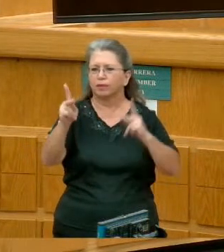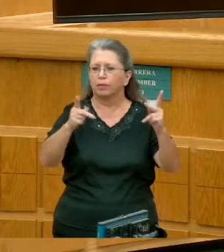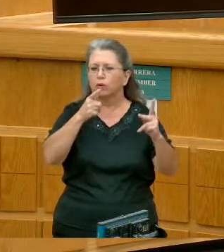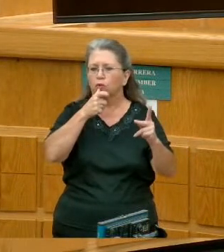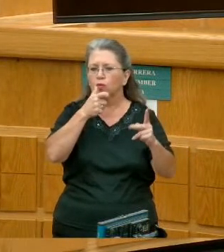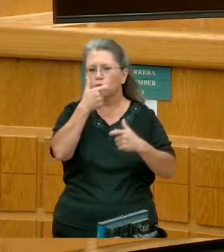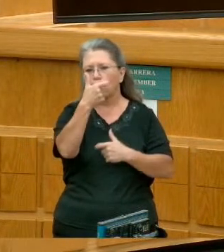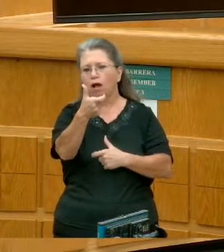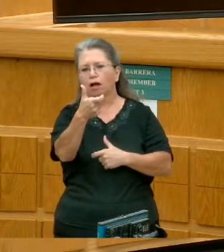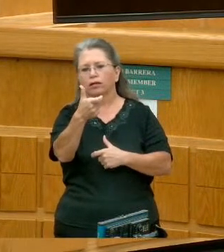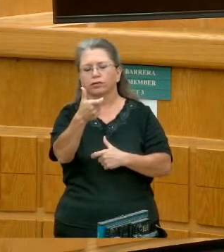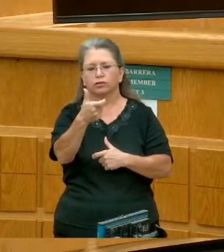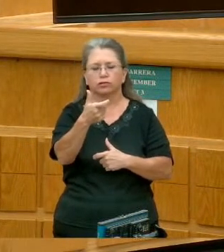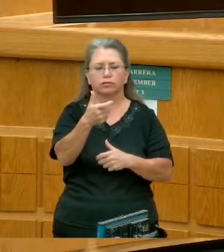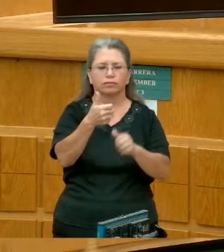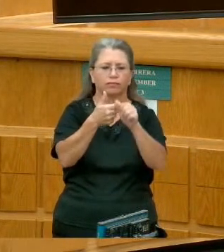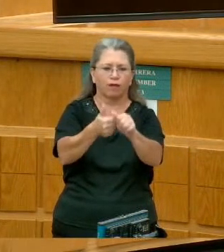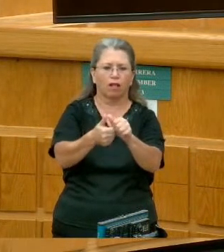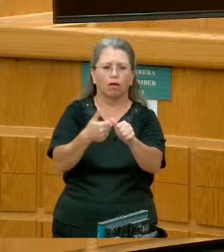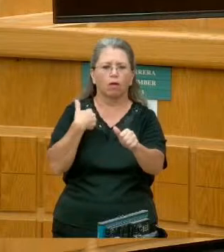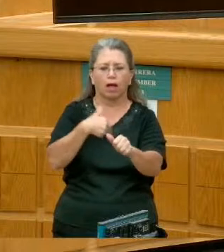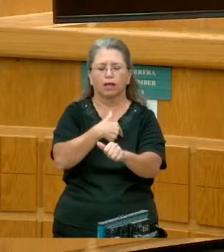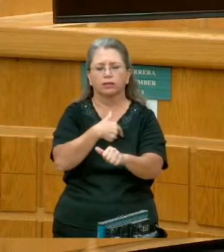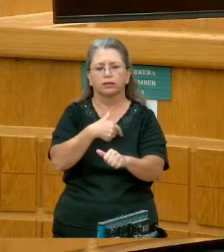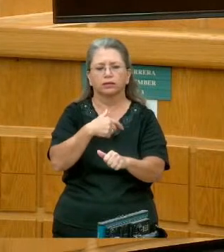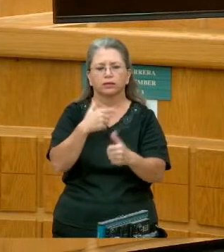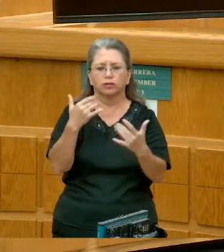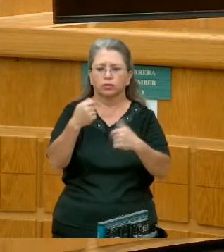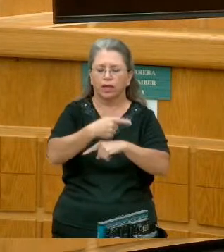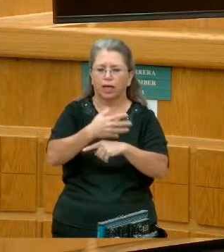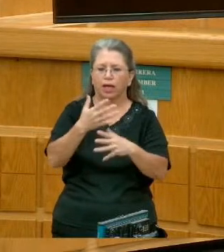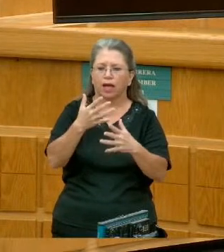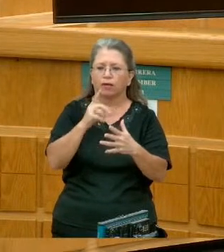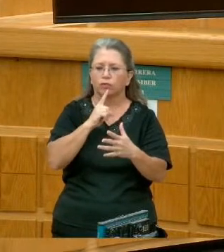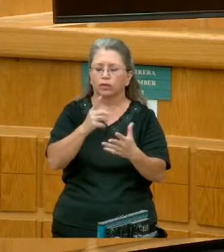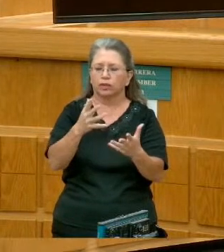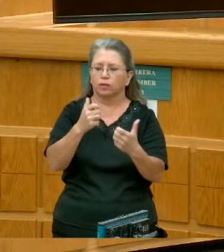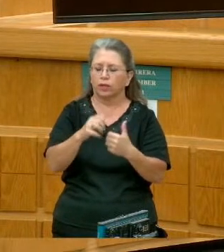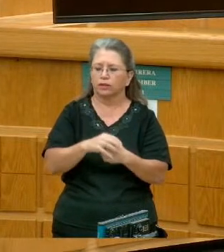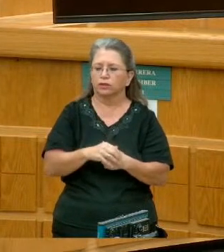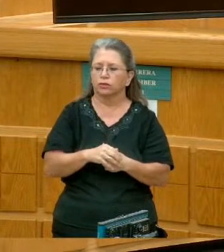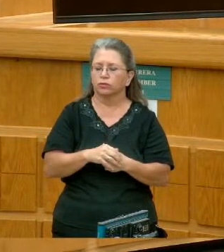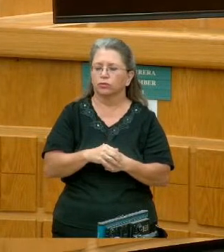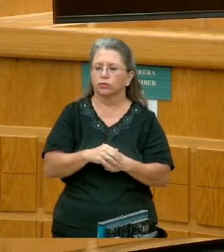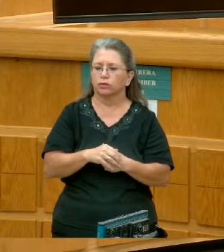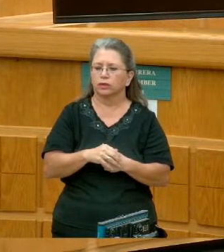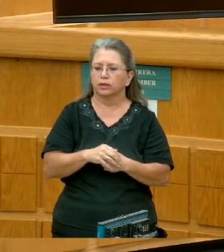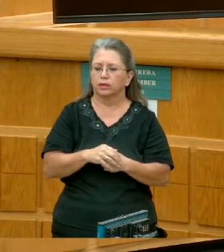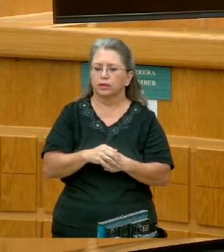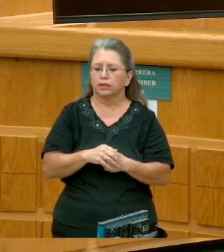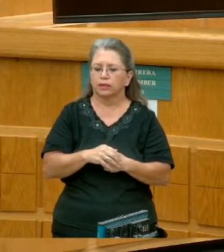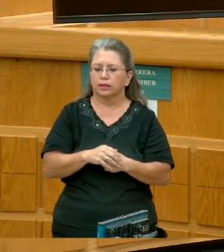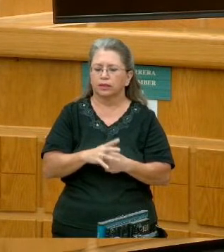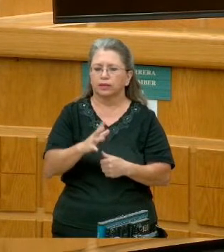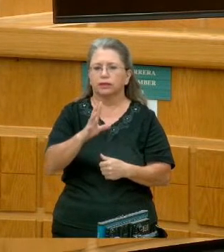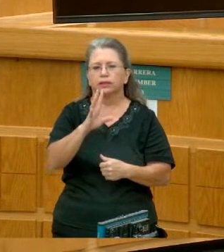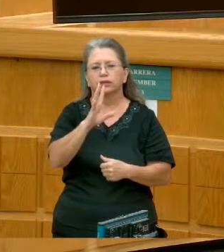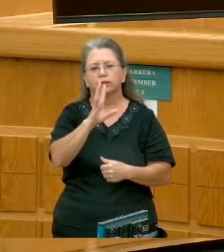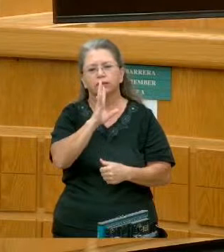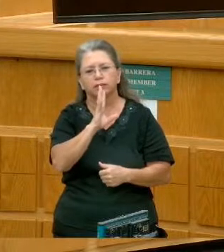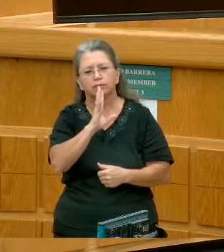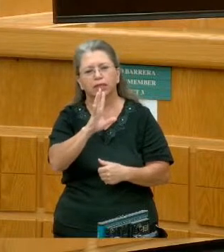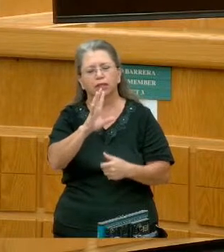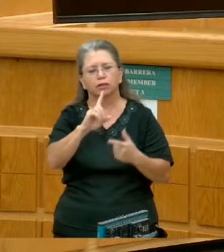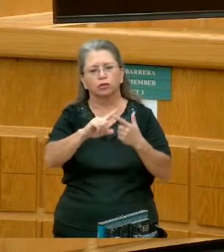community watching. This is important information. And today I want to speak particularly to teachers and